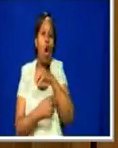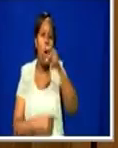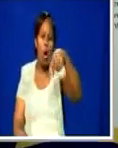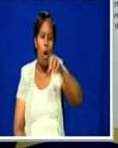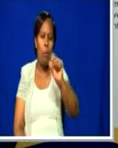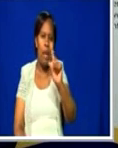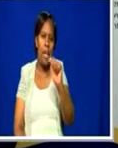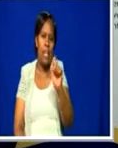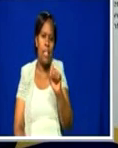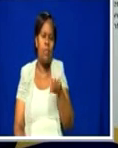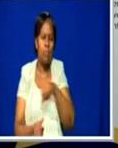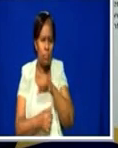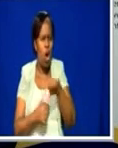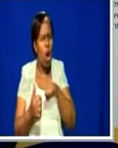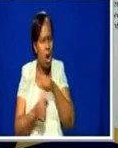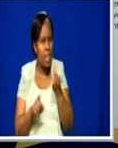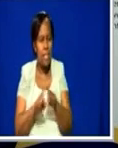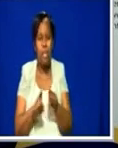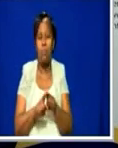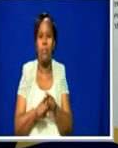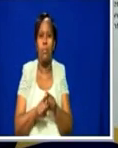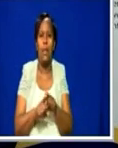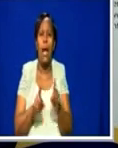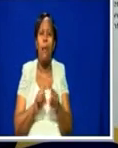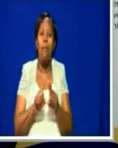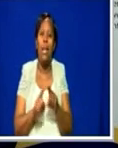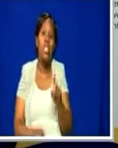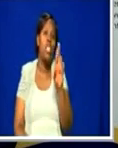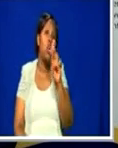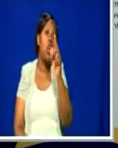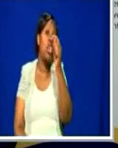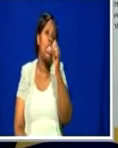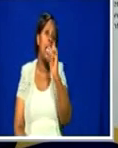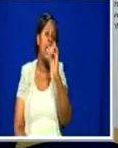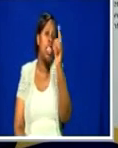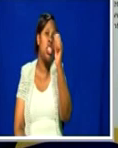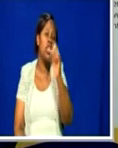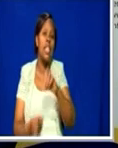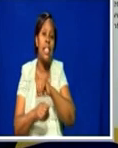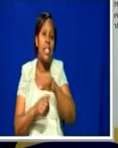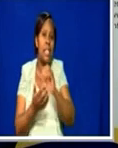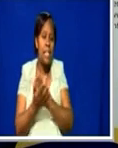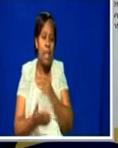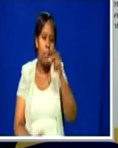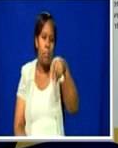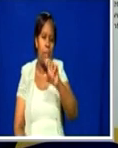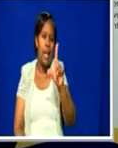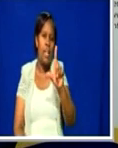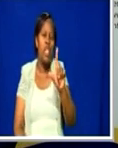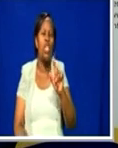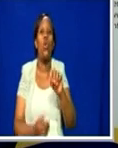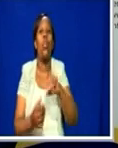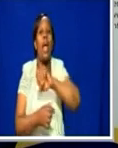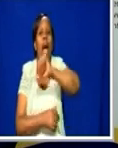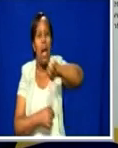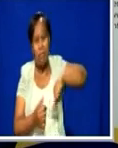in anti-clockwise. Yes, in the same direction. Yes. But rotation is the one that some planets go against. yeah, the then now they normal go the move.